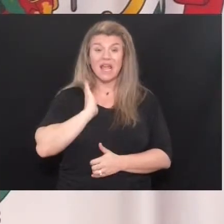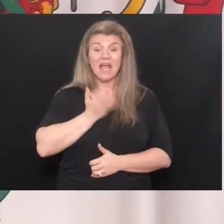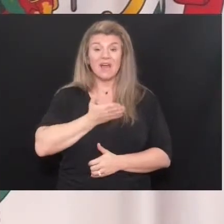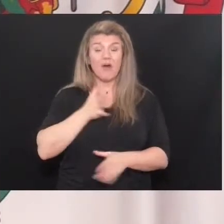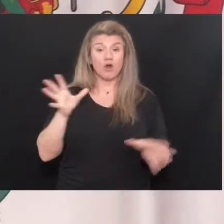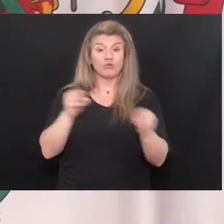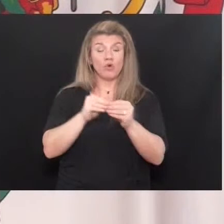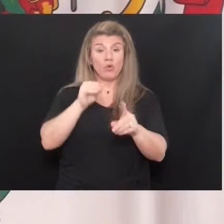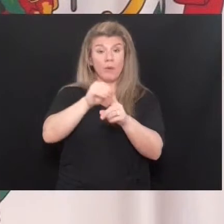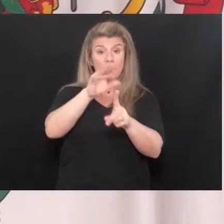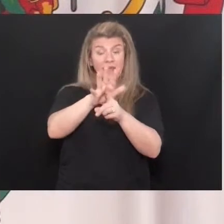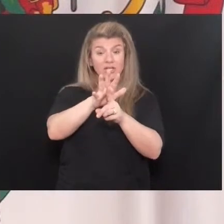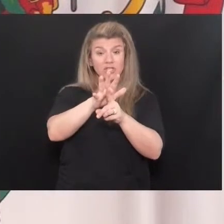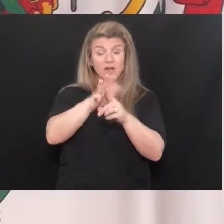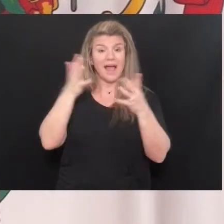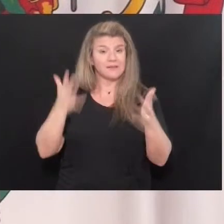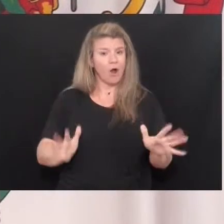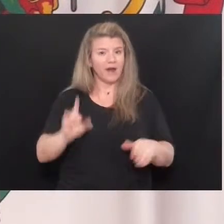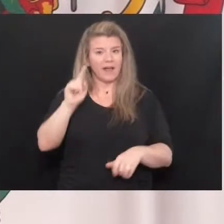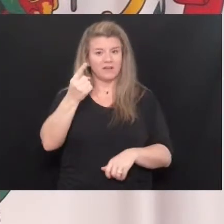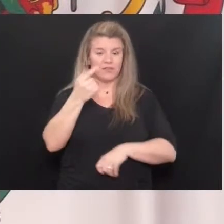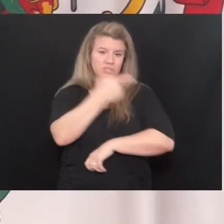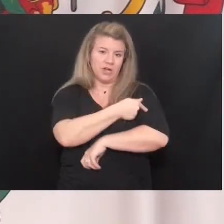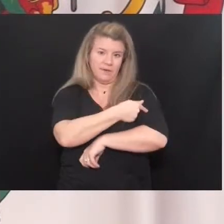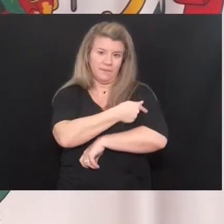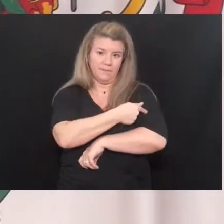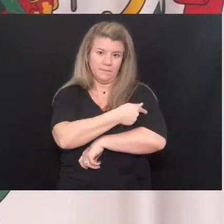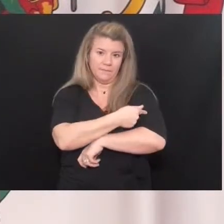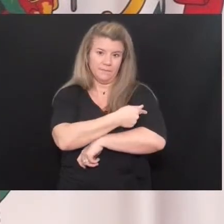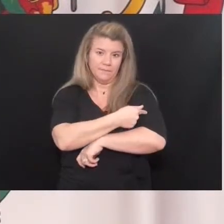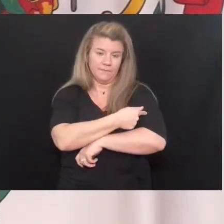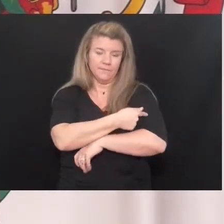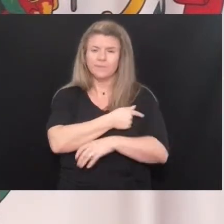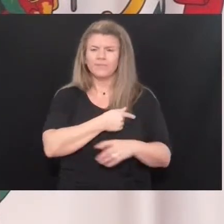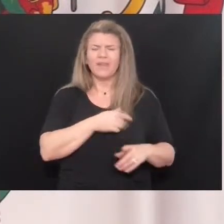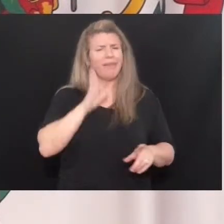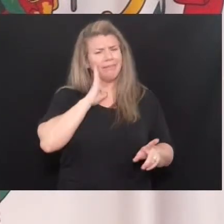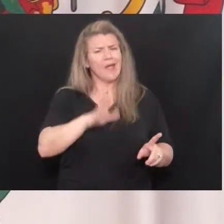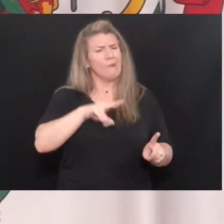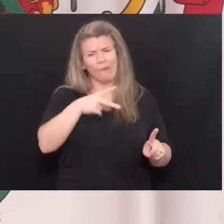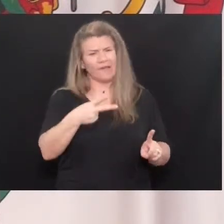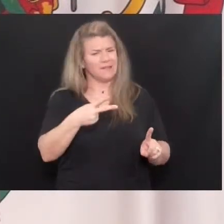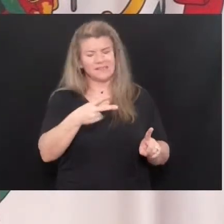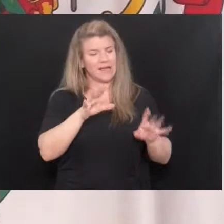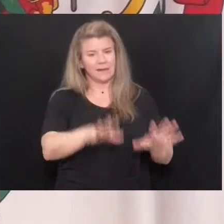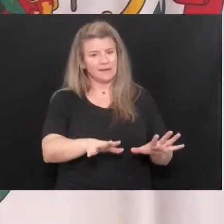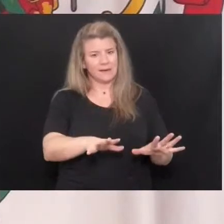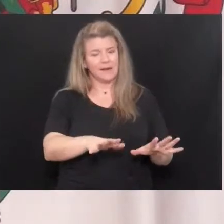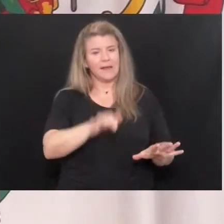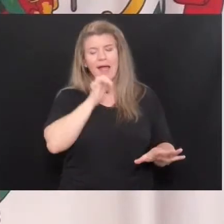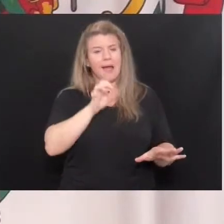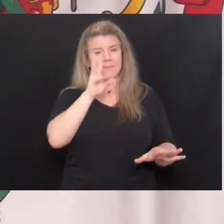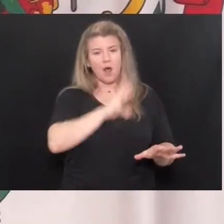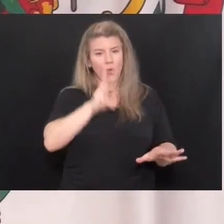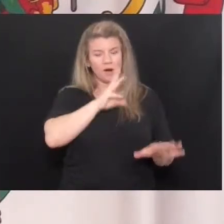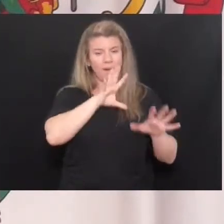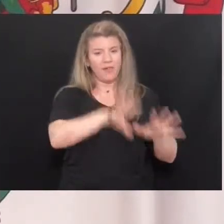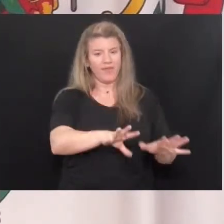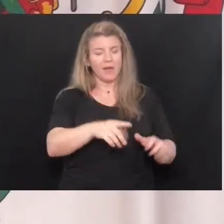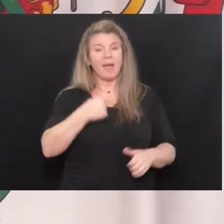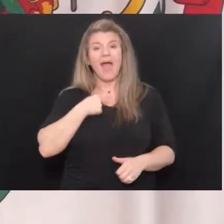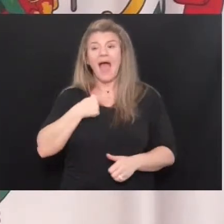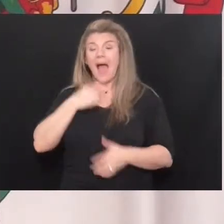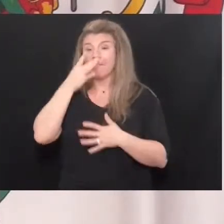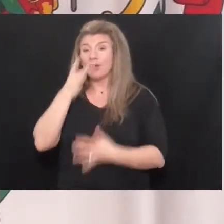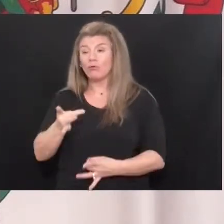total population that's had the first shot. Well, you know, they'll get the second shot. All I'm interested in is how many of them